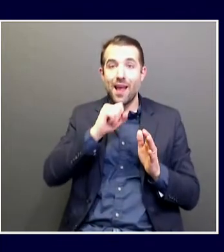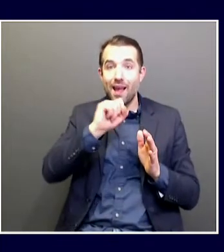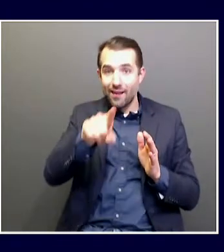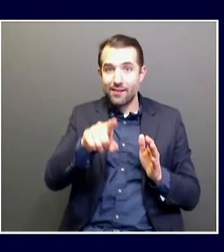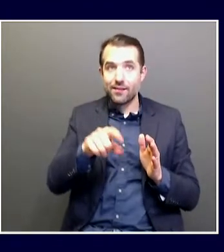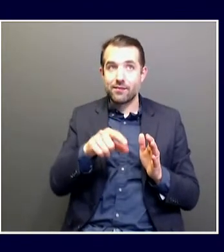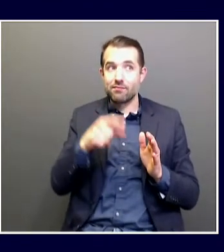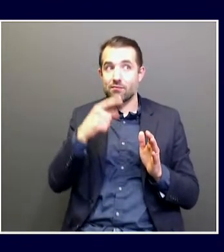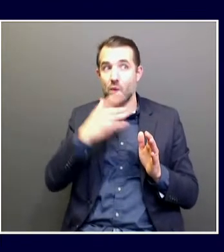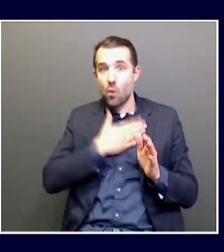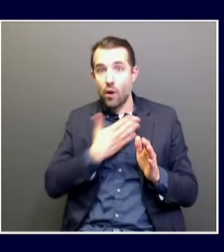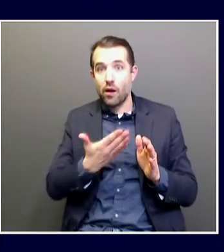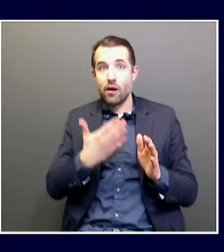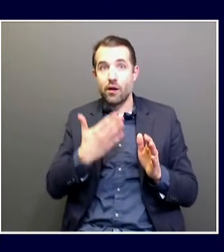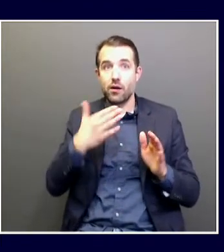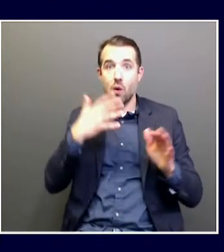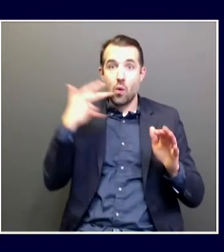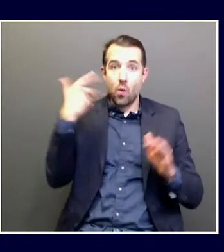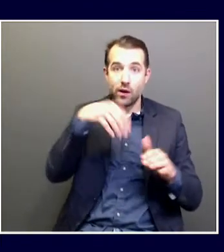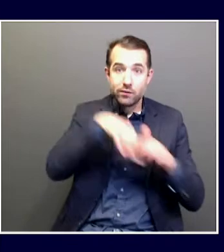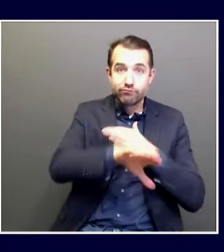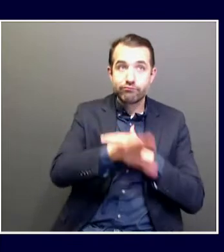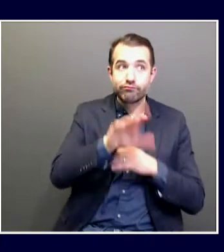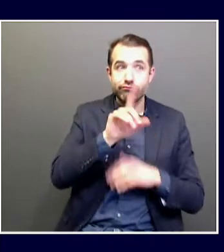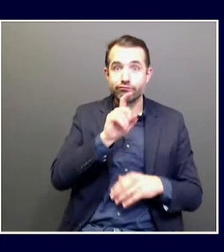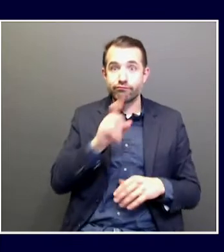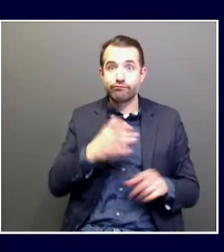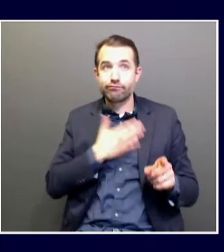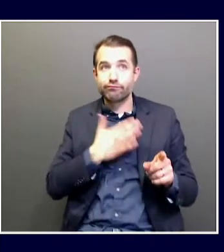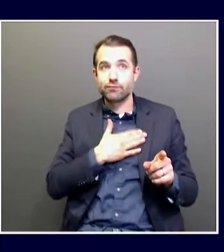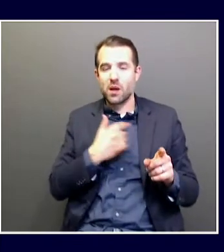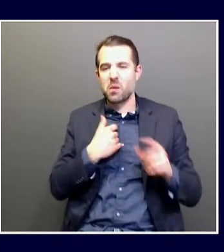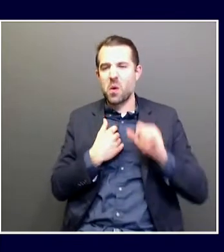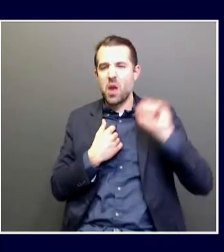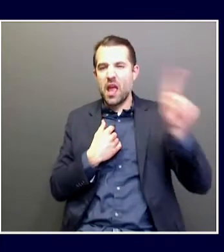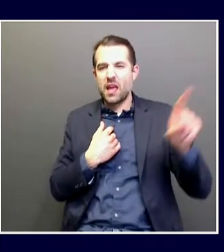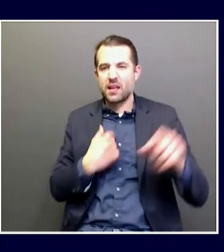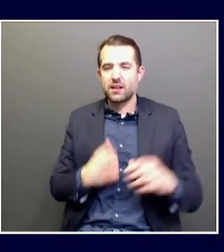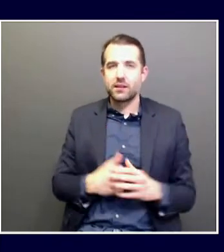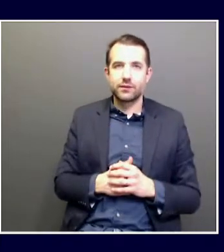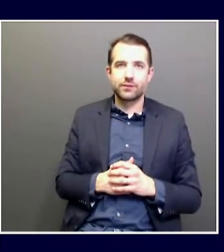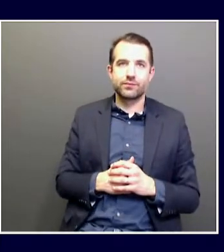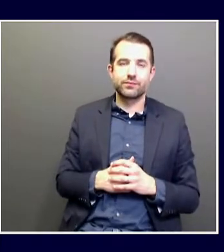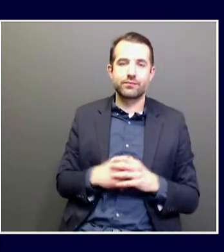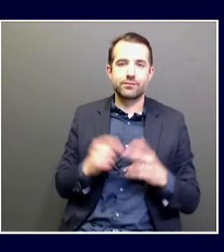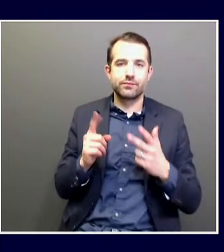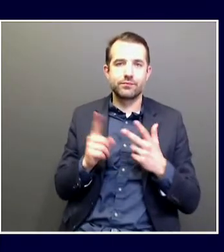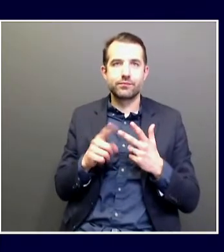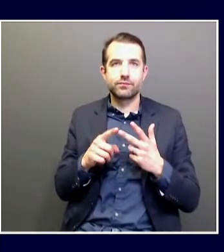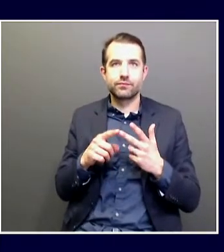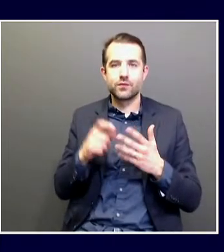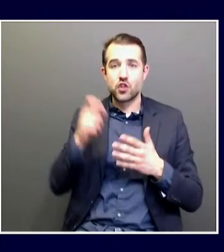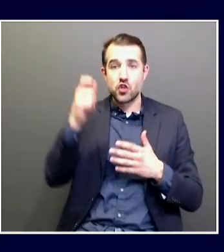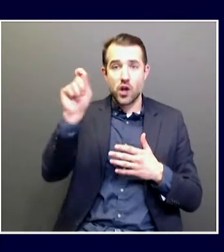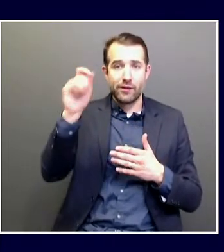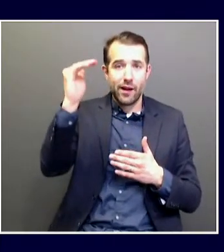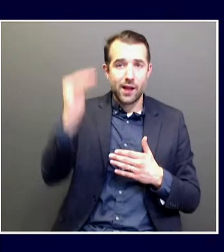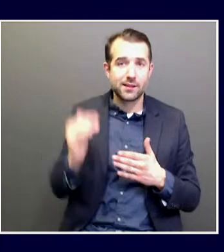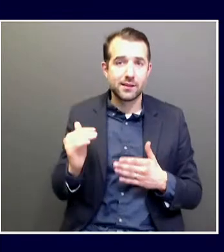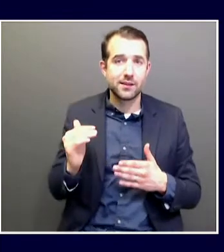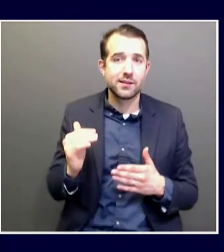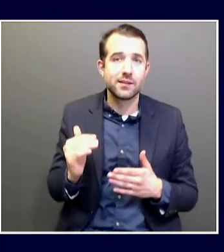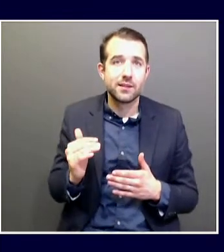walk-in basis. Okay. And then lastly, maybe you're going to end with it, but a checklist, or if you will, of before people head